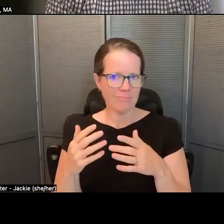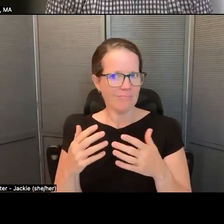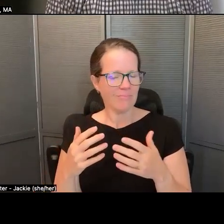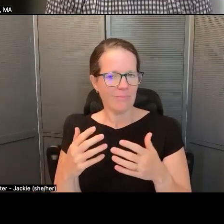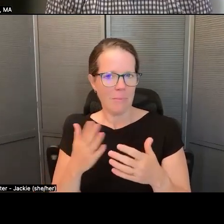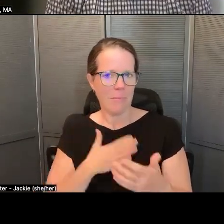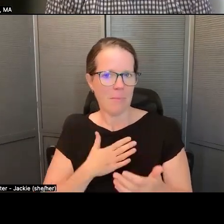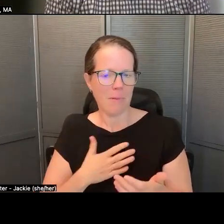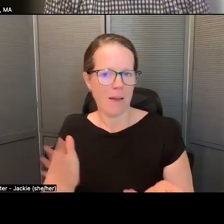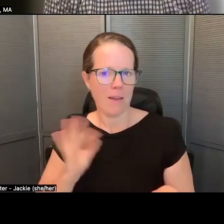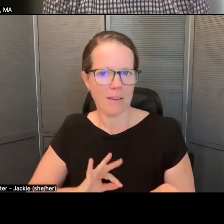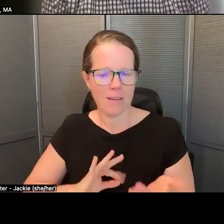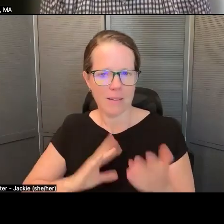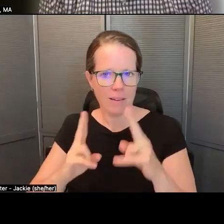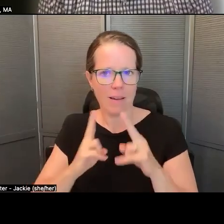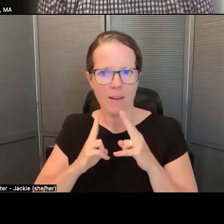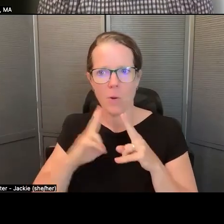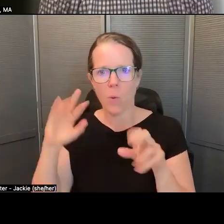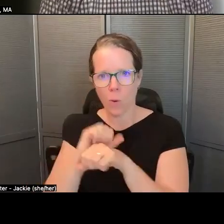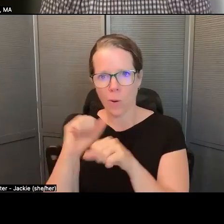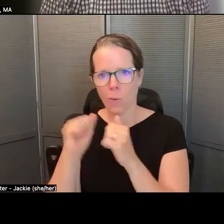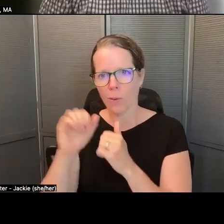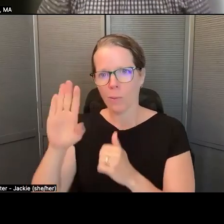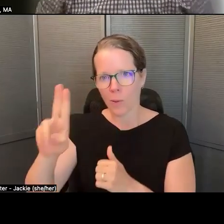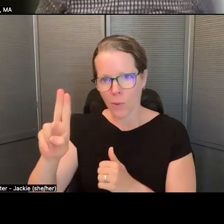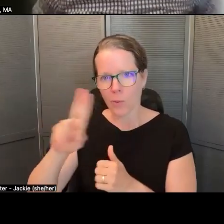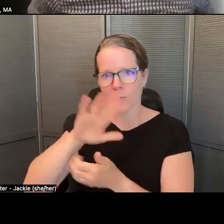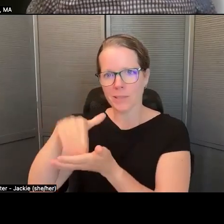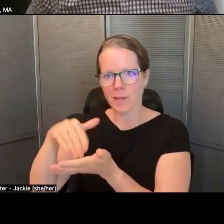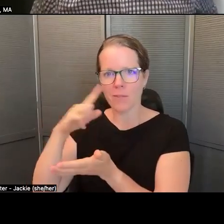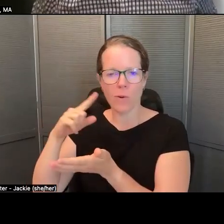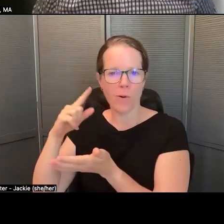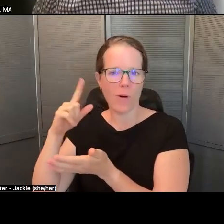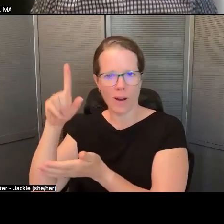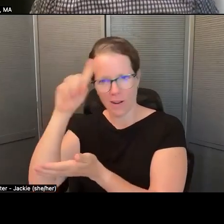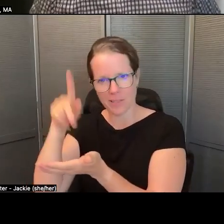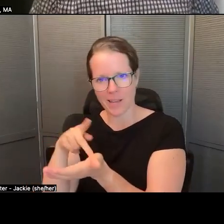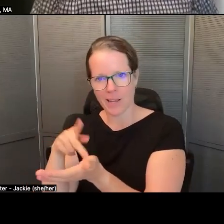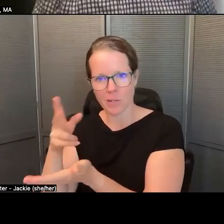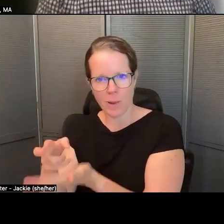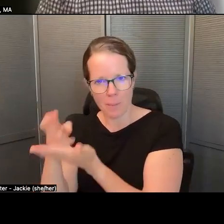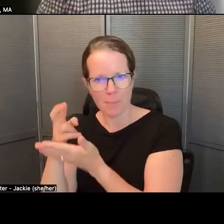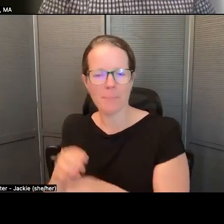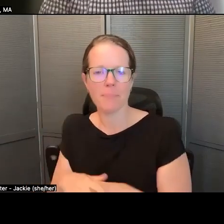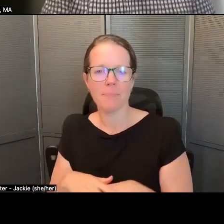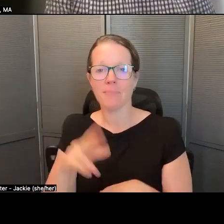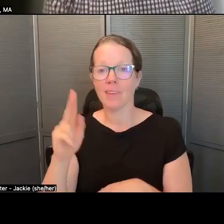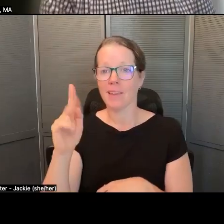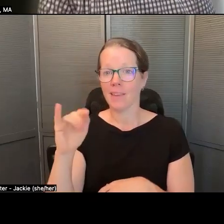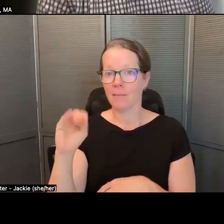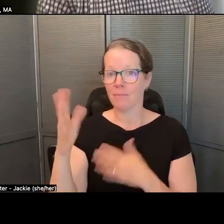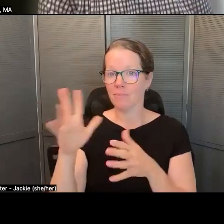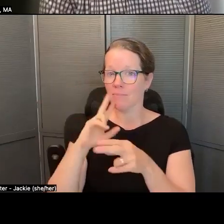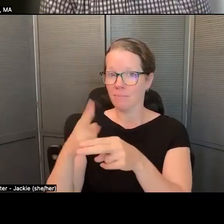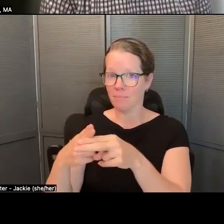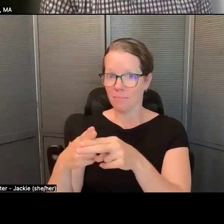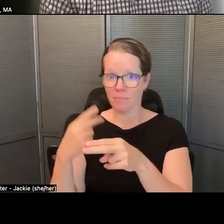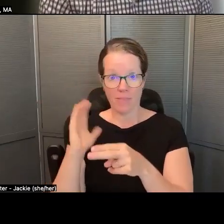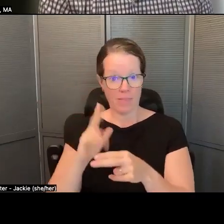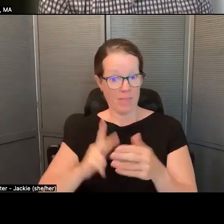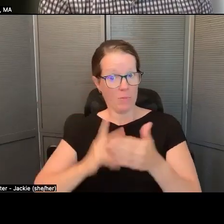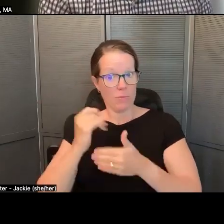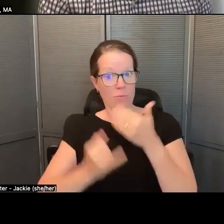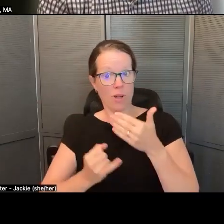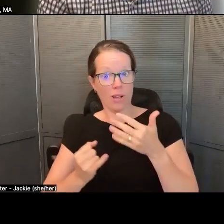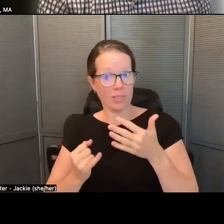Center for Psychiatric Rehabilitation. So like Kim mentioned, we began this project with our clubhouses, which was very